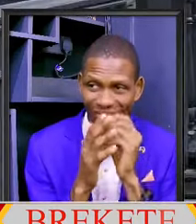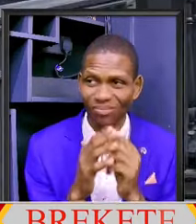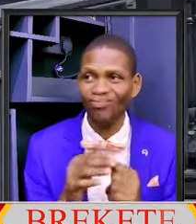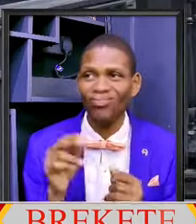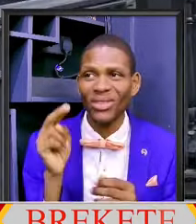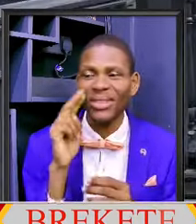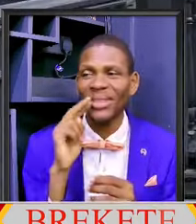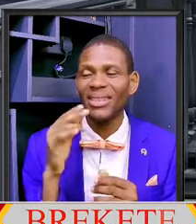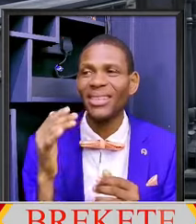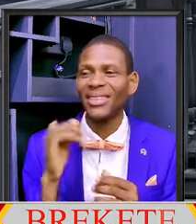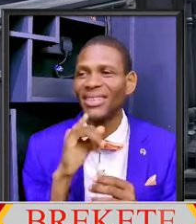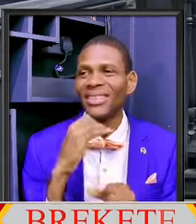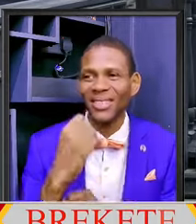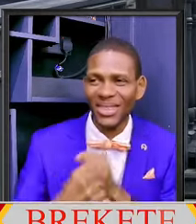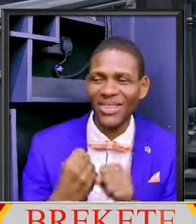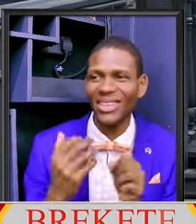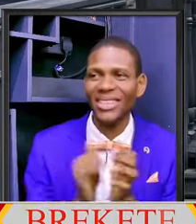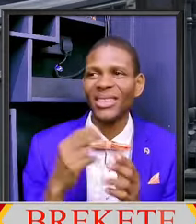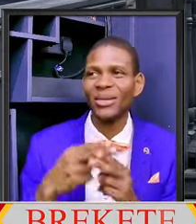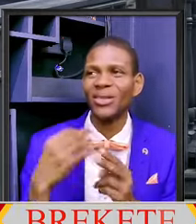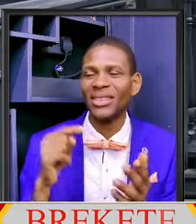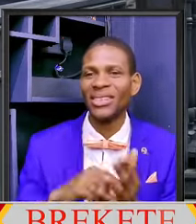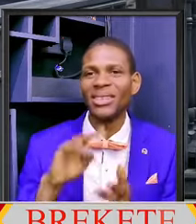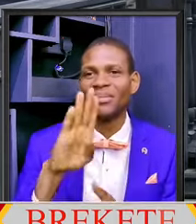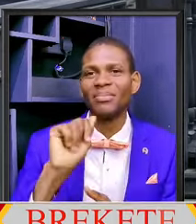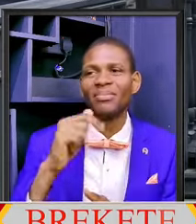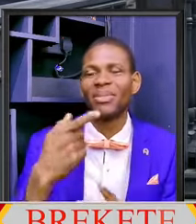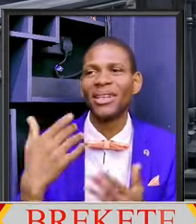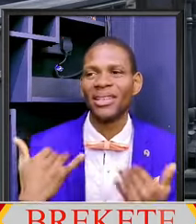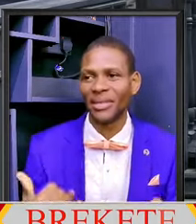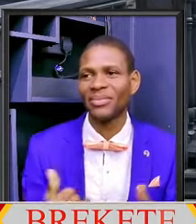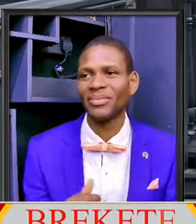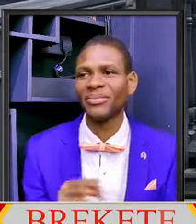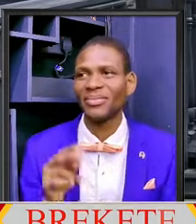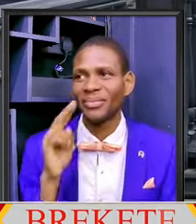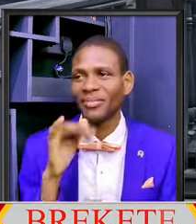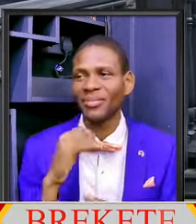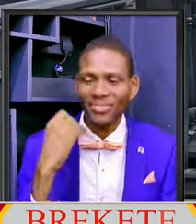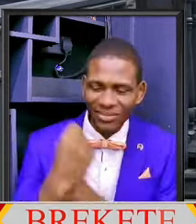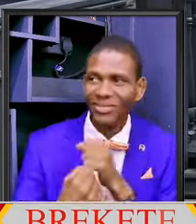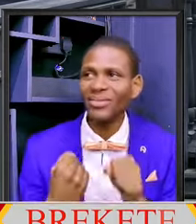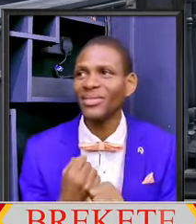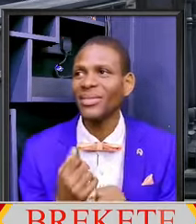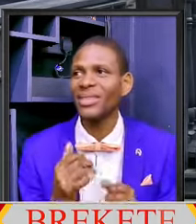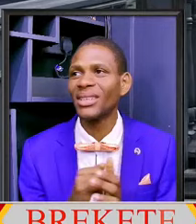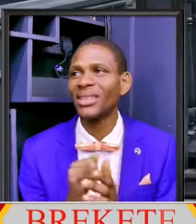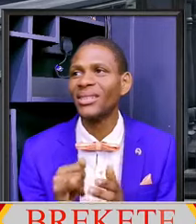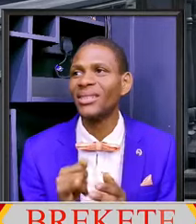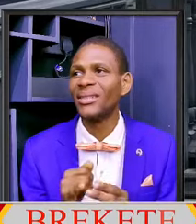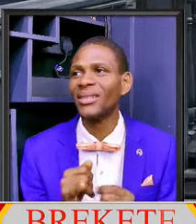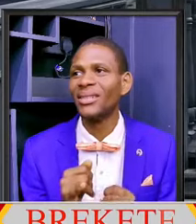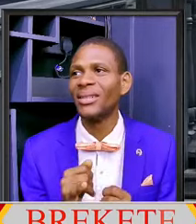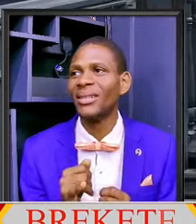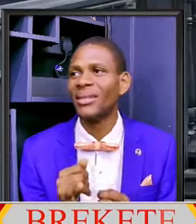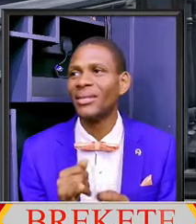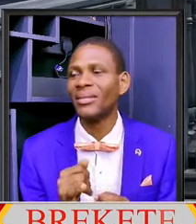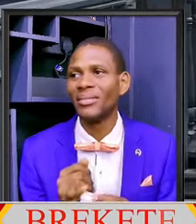Nigeria, they suffer. Now, be the name of this bag. Nigerians, they suffer. That's the new name. Not Ghana must go.